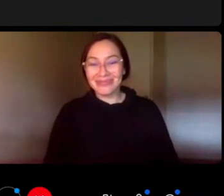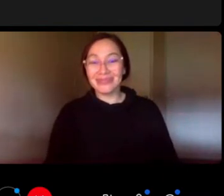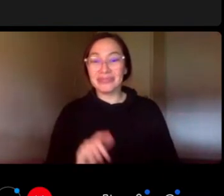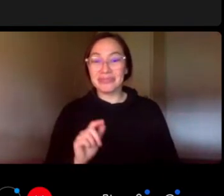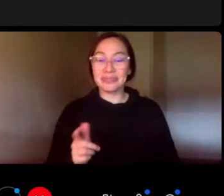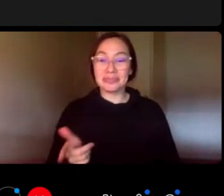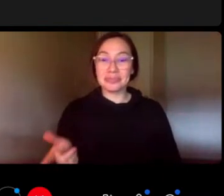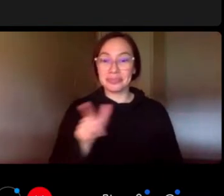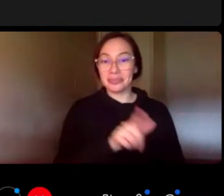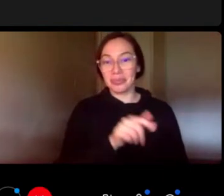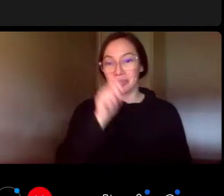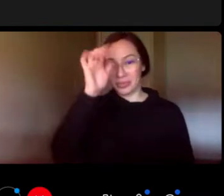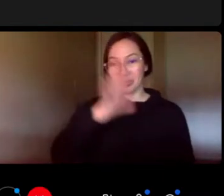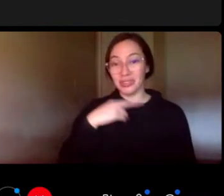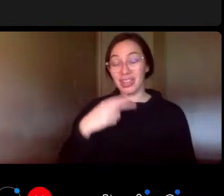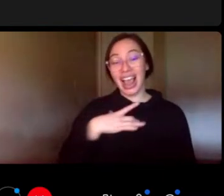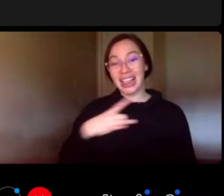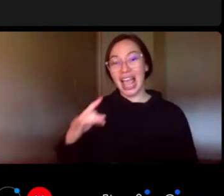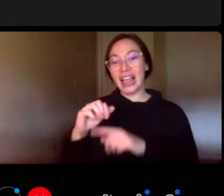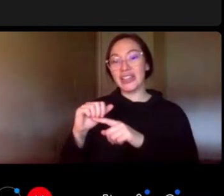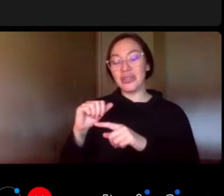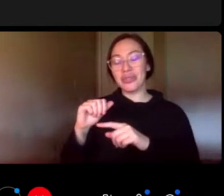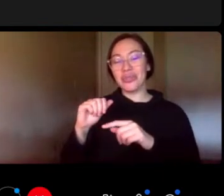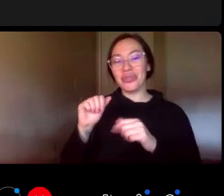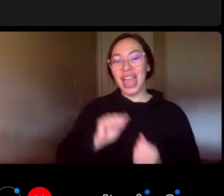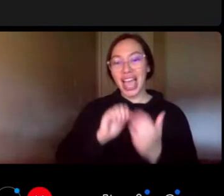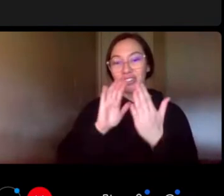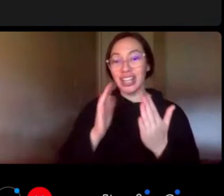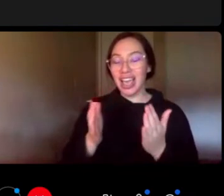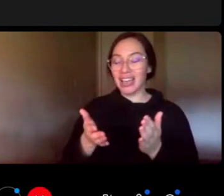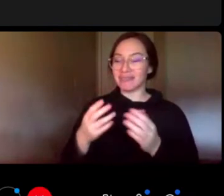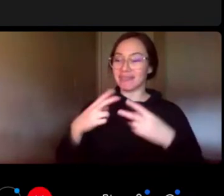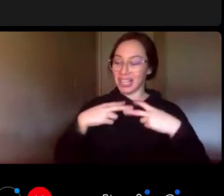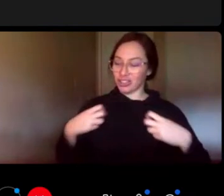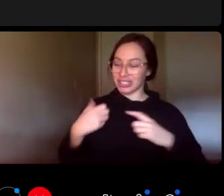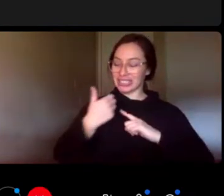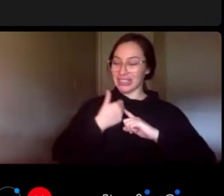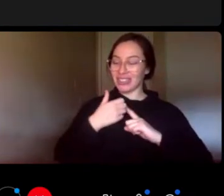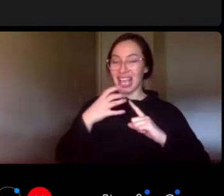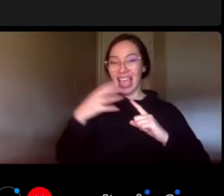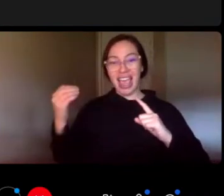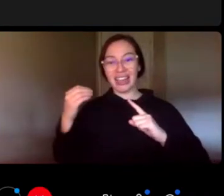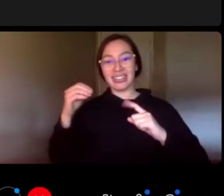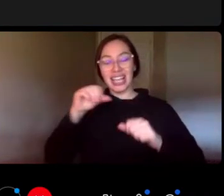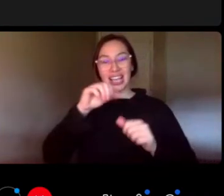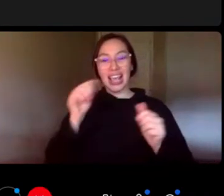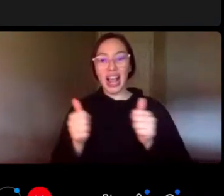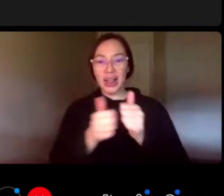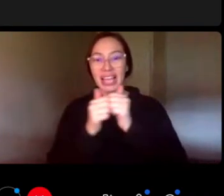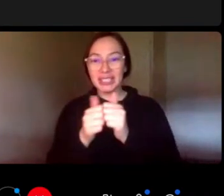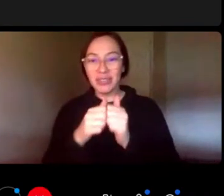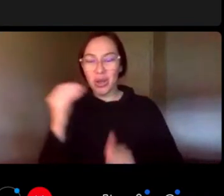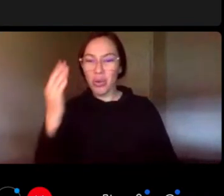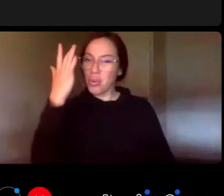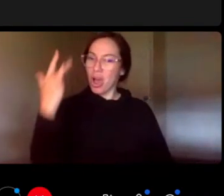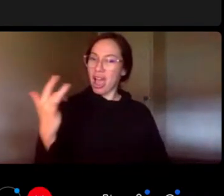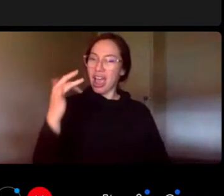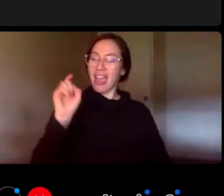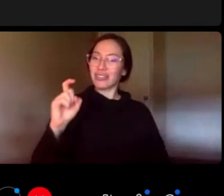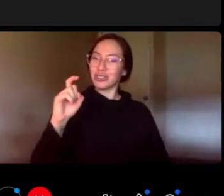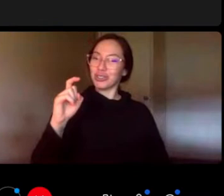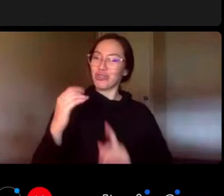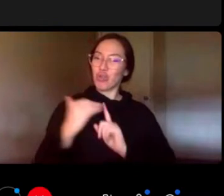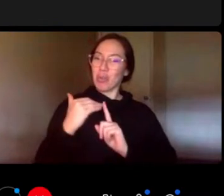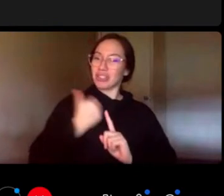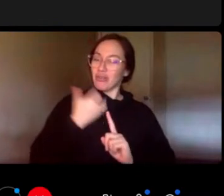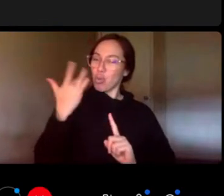I really like the exercise of asking ourselves individually and collectively the why, reminding ourselves, why did we